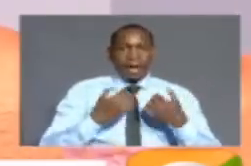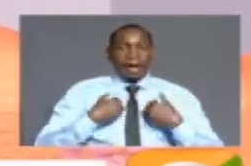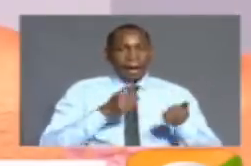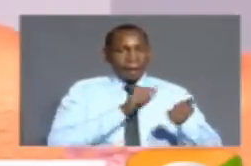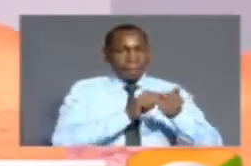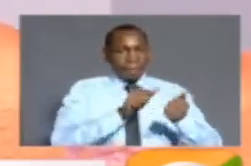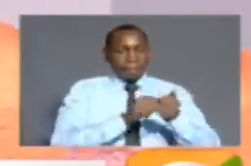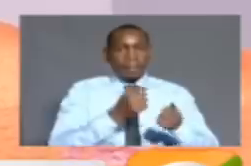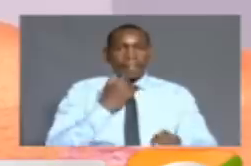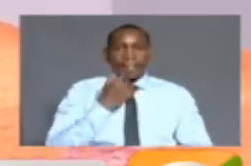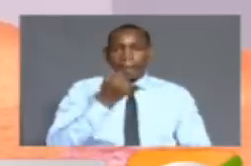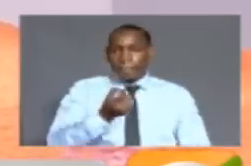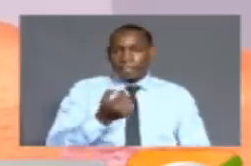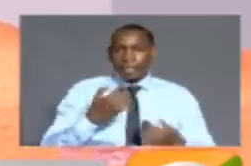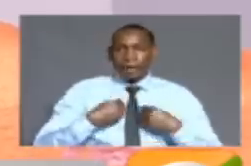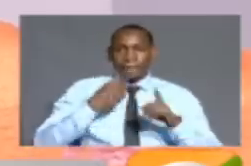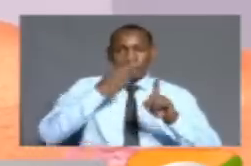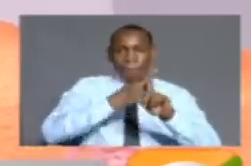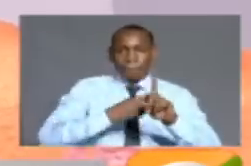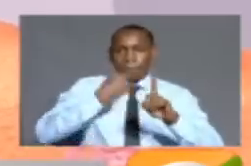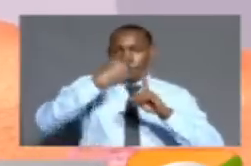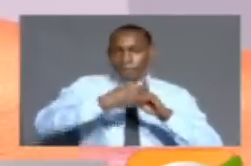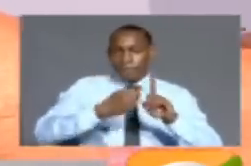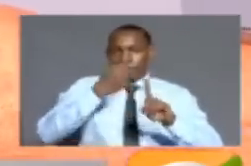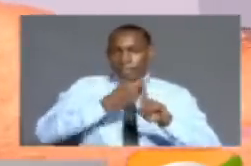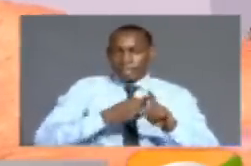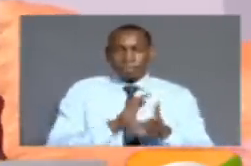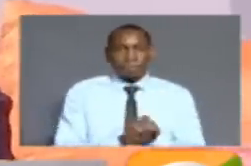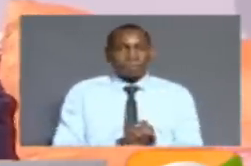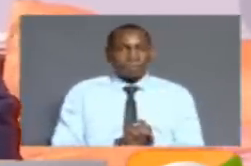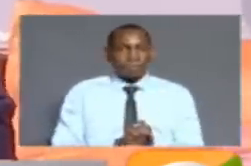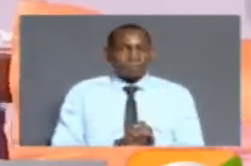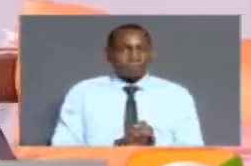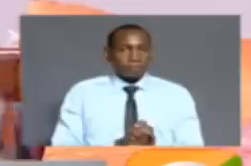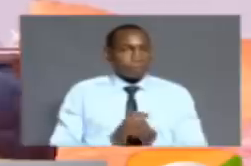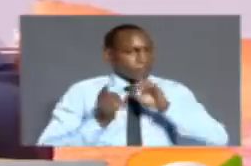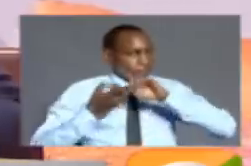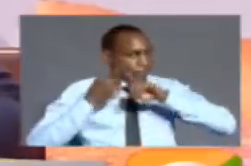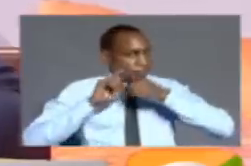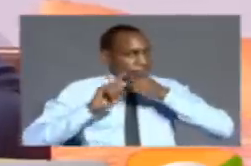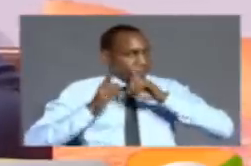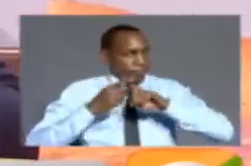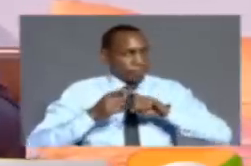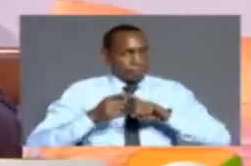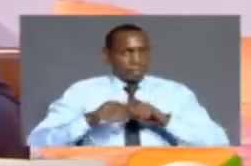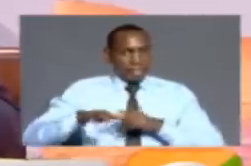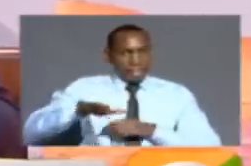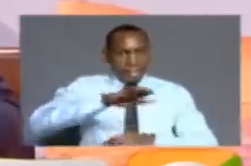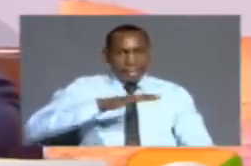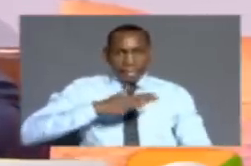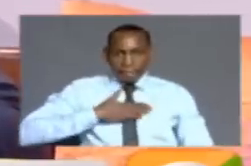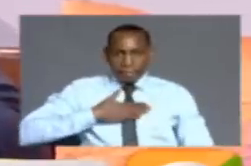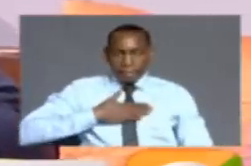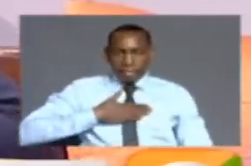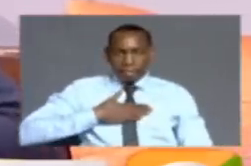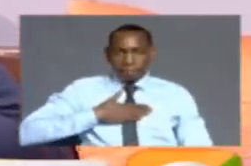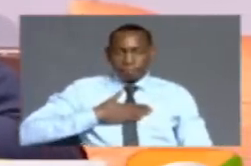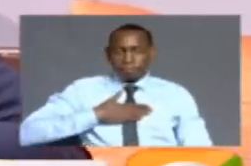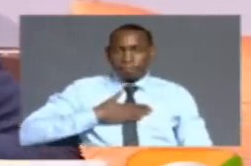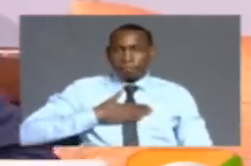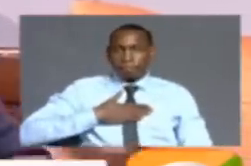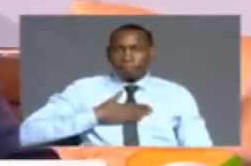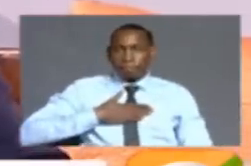have beans. We have potatoes. Mm-hmm. Now you think about it this way, Jeff. My ward, the ward that I come from,